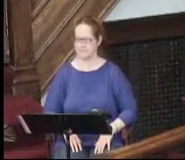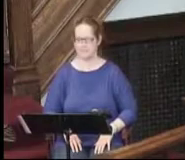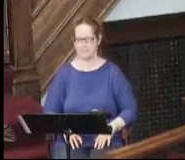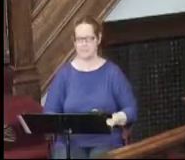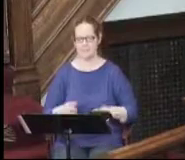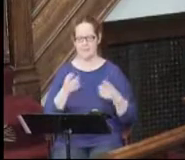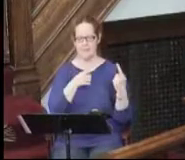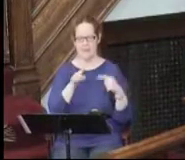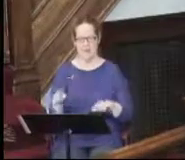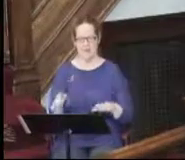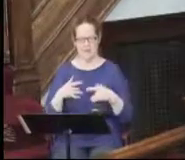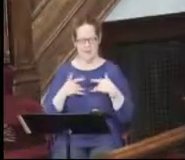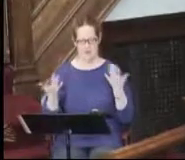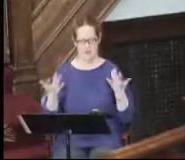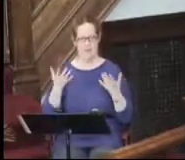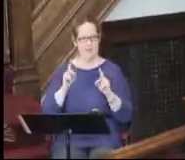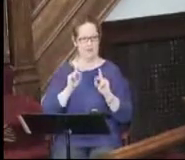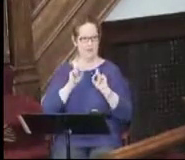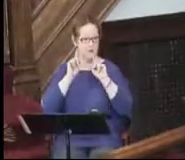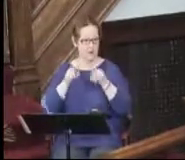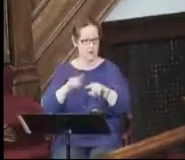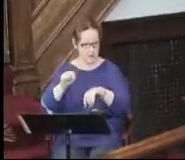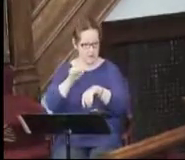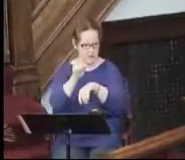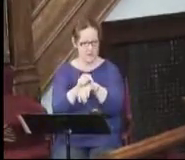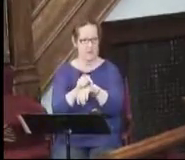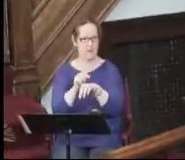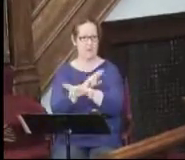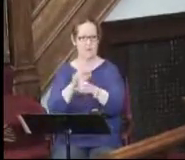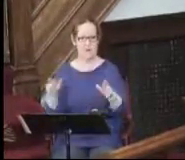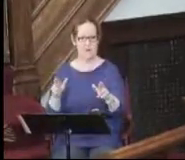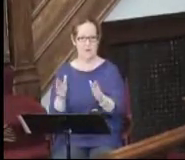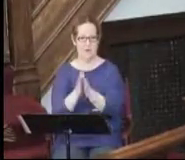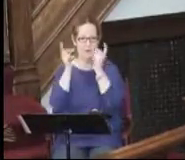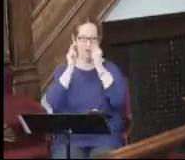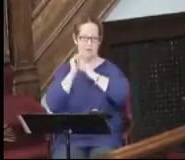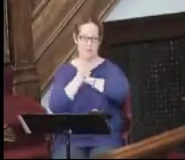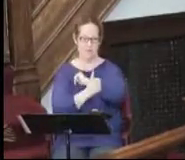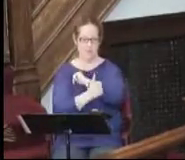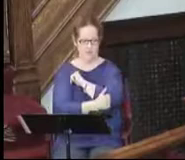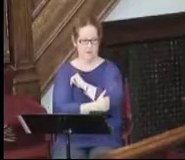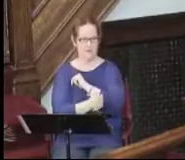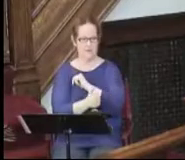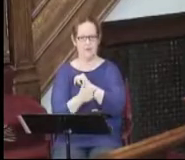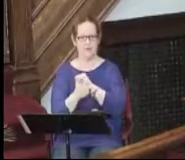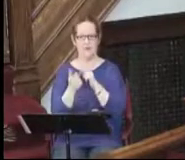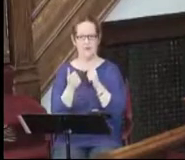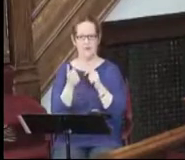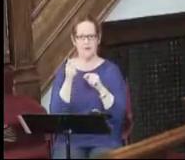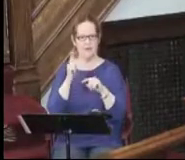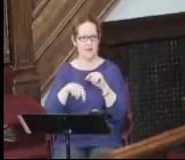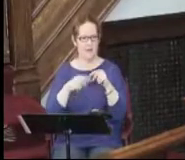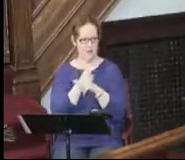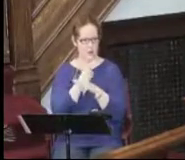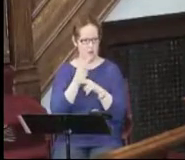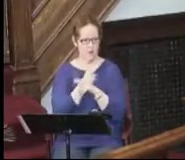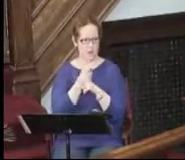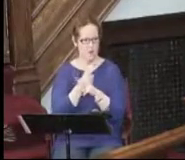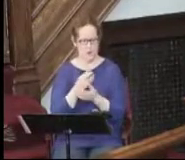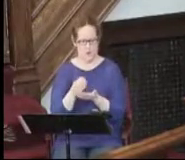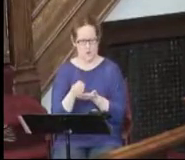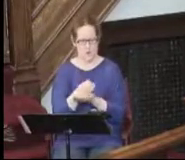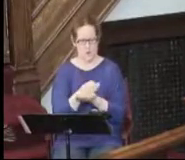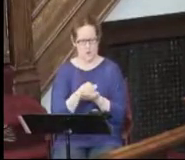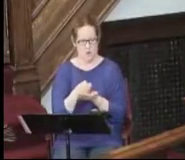What was happening was when people came to the temple to celebrate the Passover, they couldn't use the typical coins of the